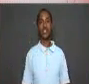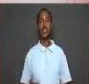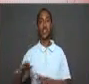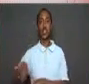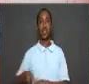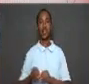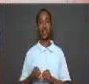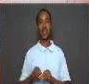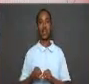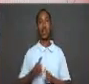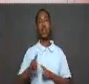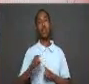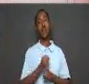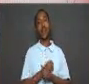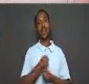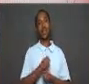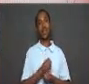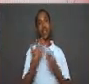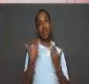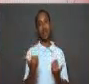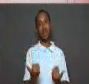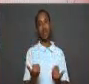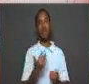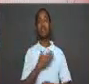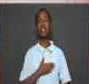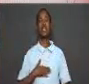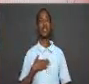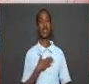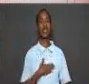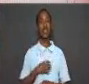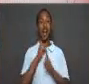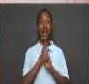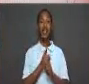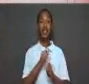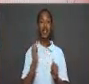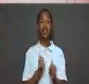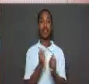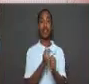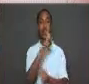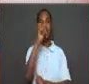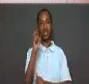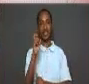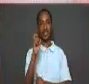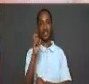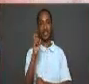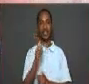Students, let us do an activity. Please answer the following questions.